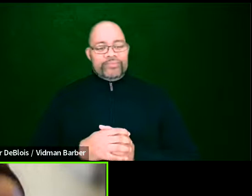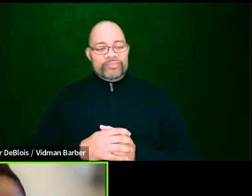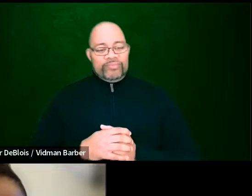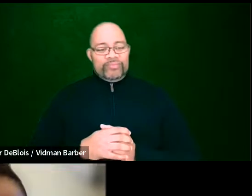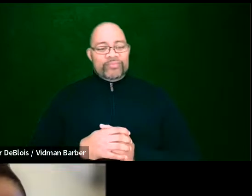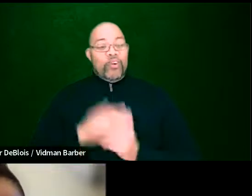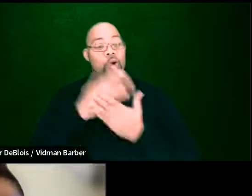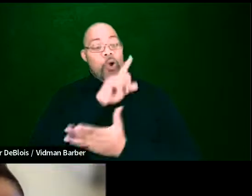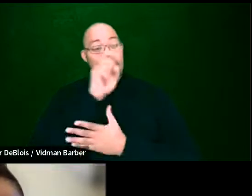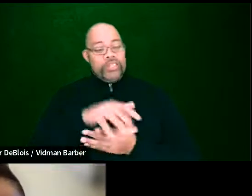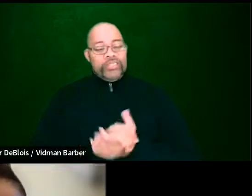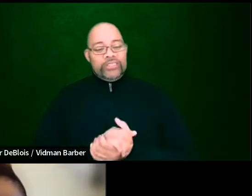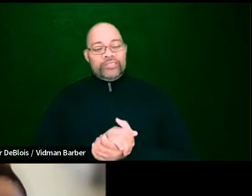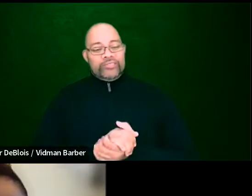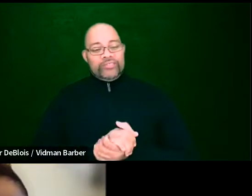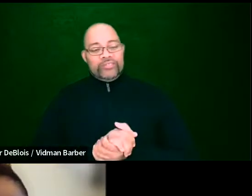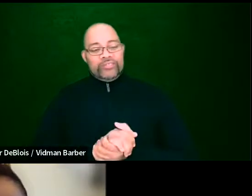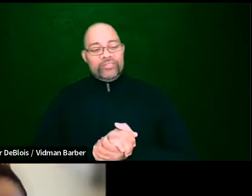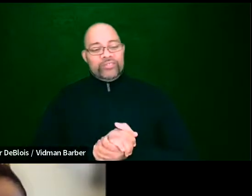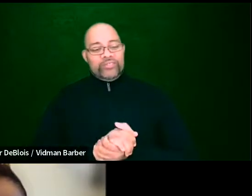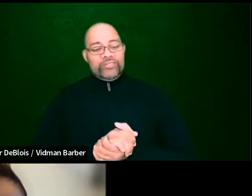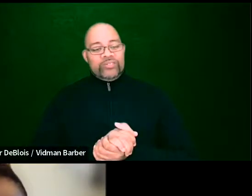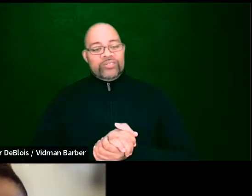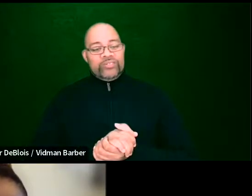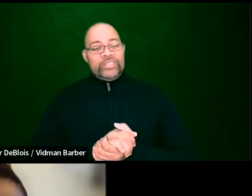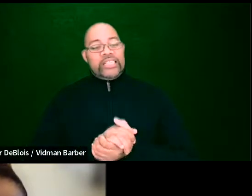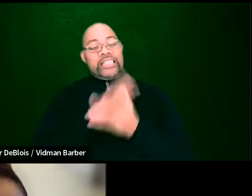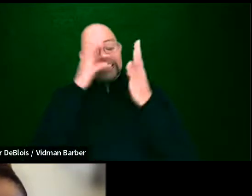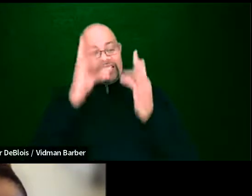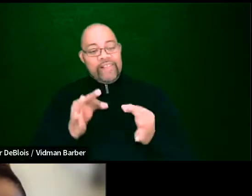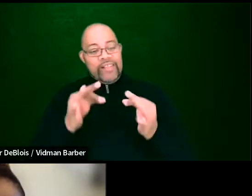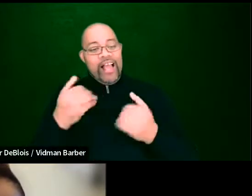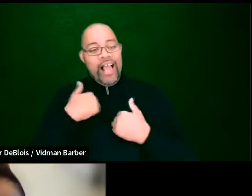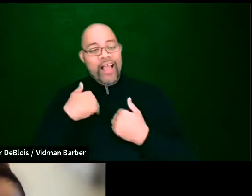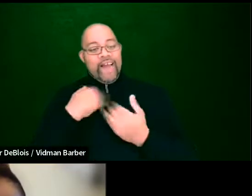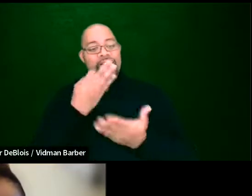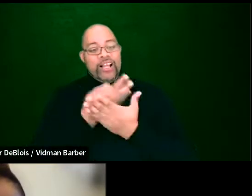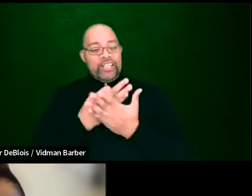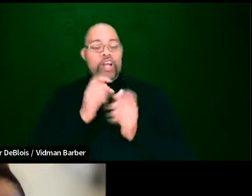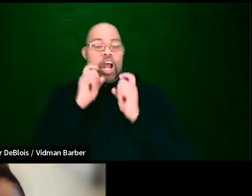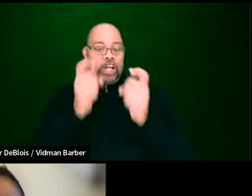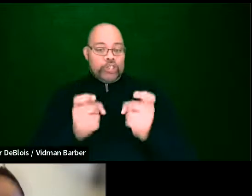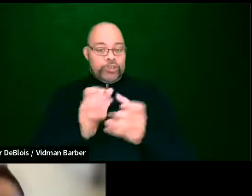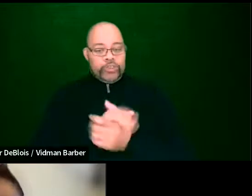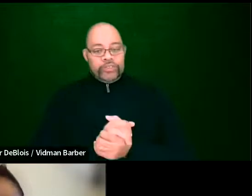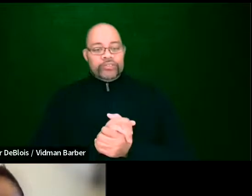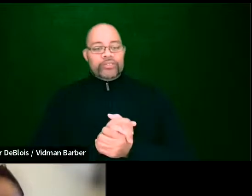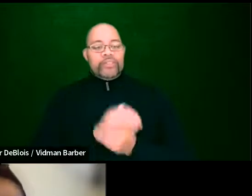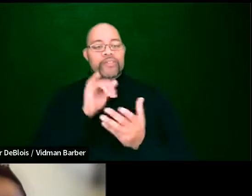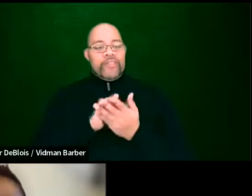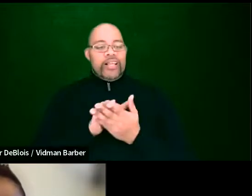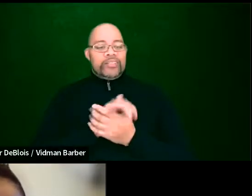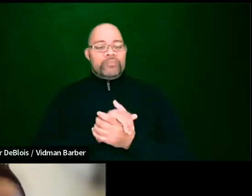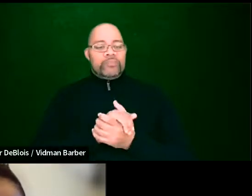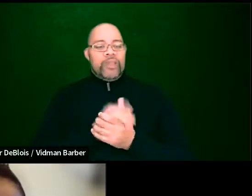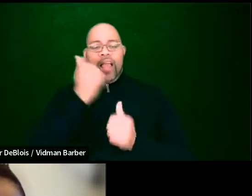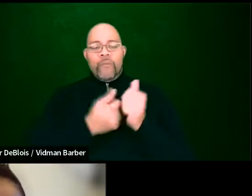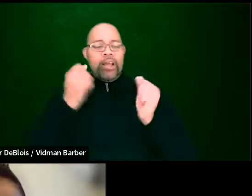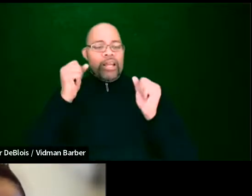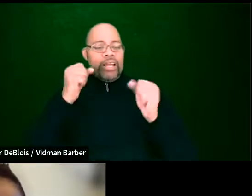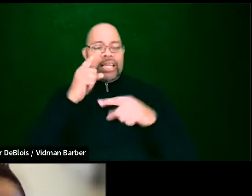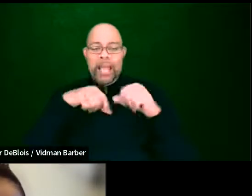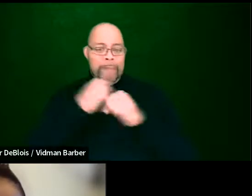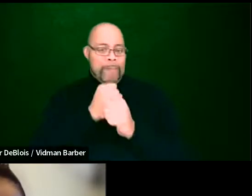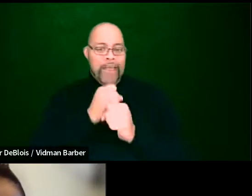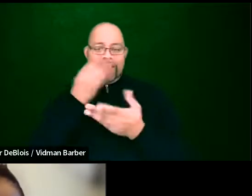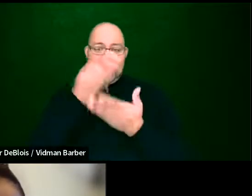It's a good question. So definitely there's the financial contributions, and everyone can't make